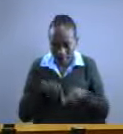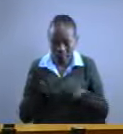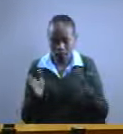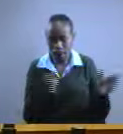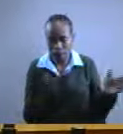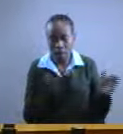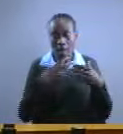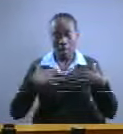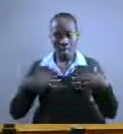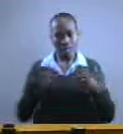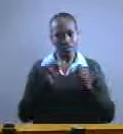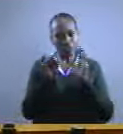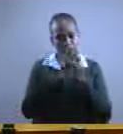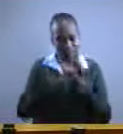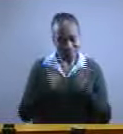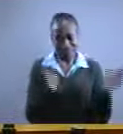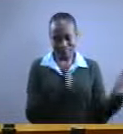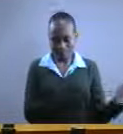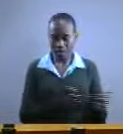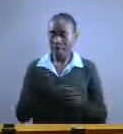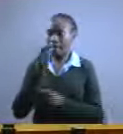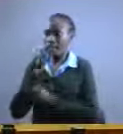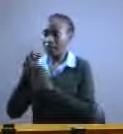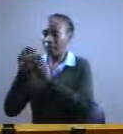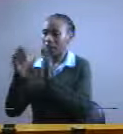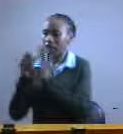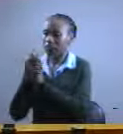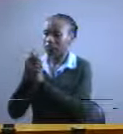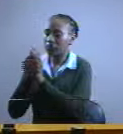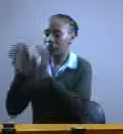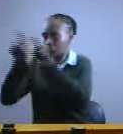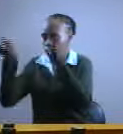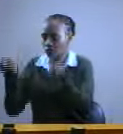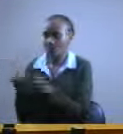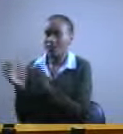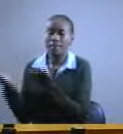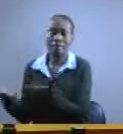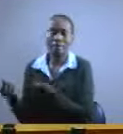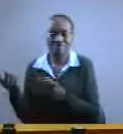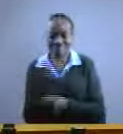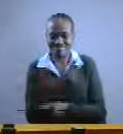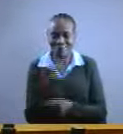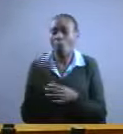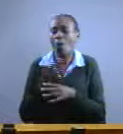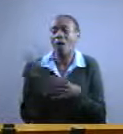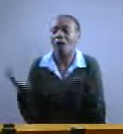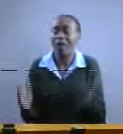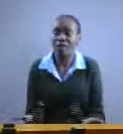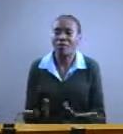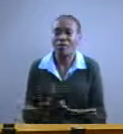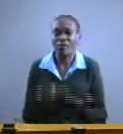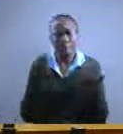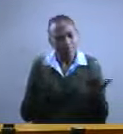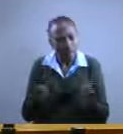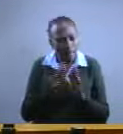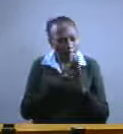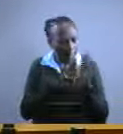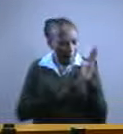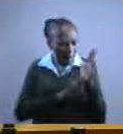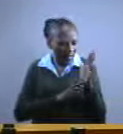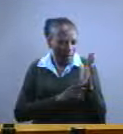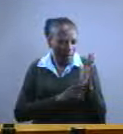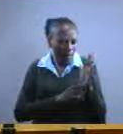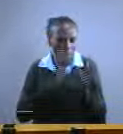insurance products and medical schemes. Contrary to some misplaced and bizarre argument, in no way does the bill seek to